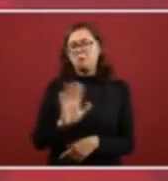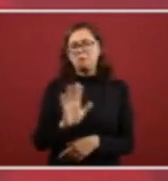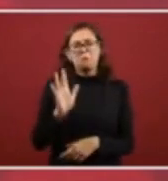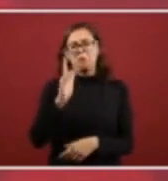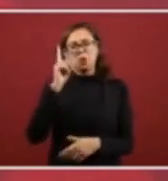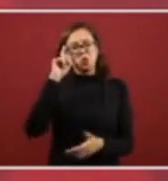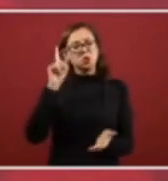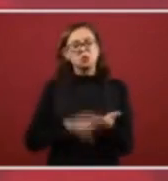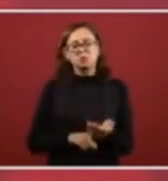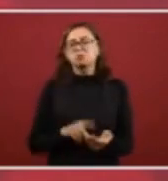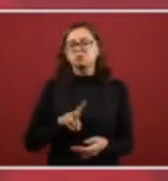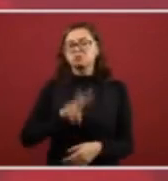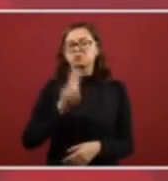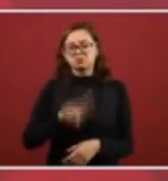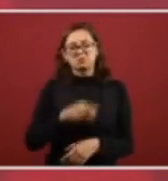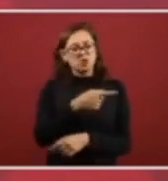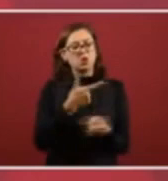It's thievery